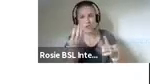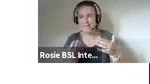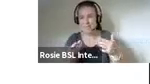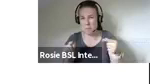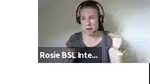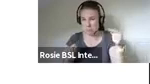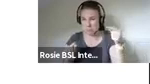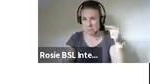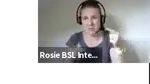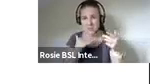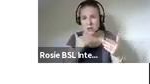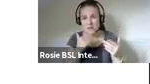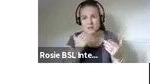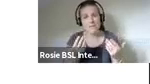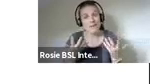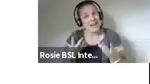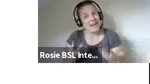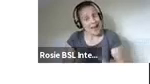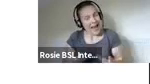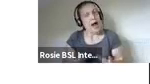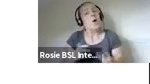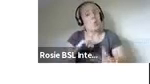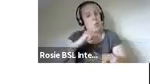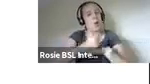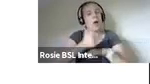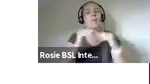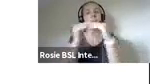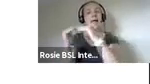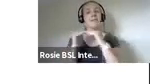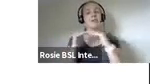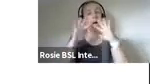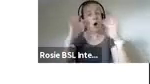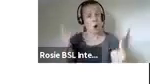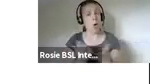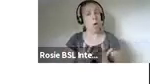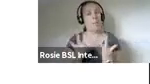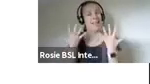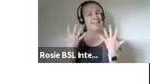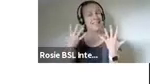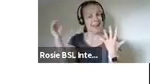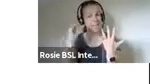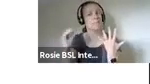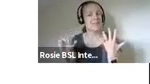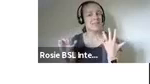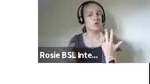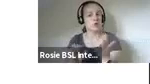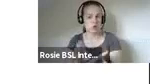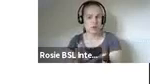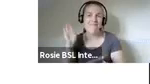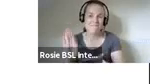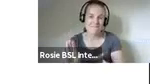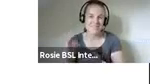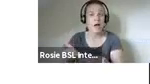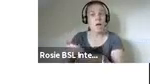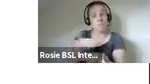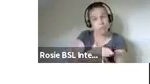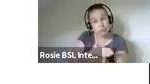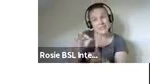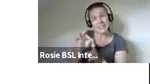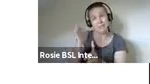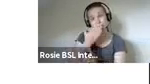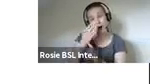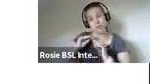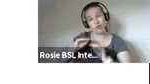benchmark now known globally is 10% point of education investment should be going to pre-primary education.